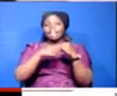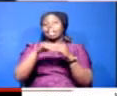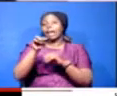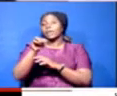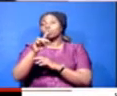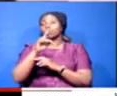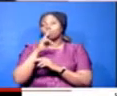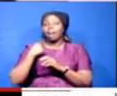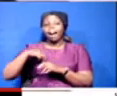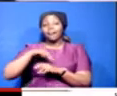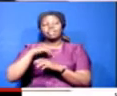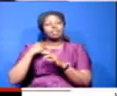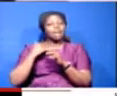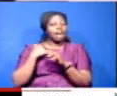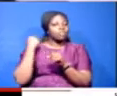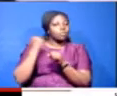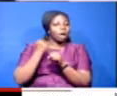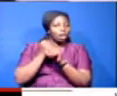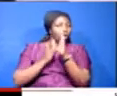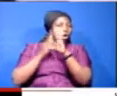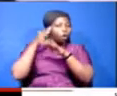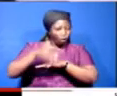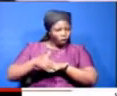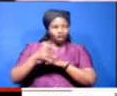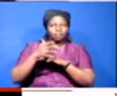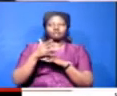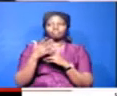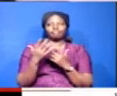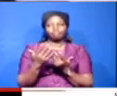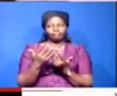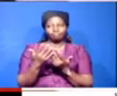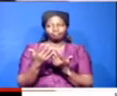surpassed slightly the 6 million registered in the past 100 years. We thank you, Your Excellency.